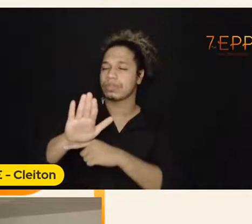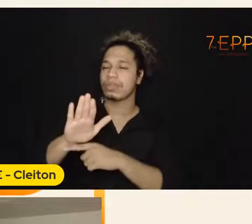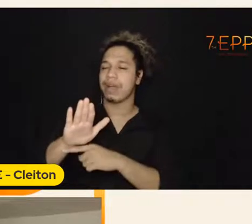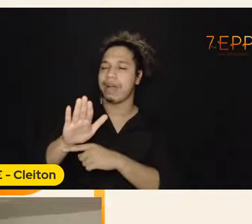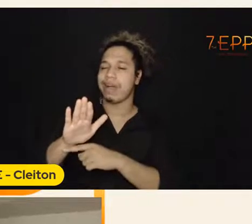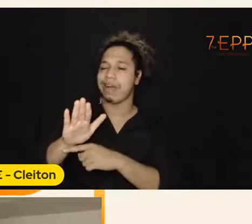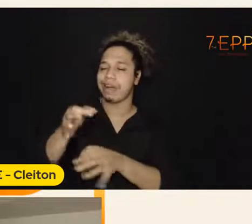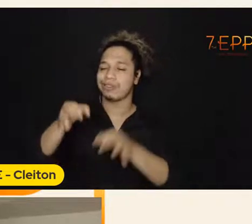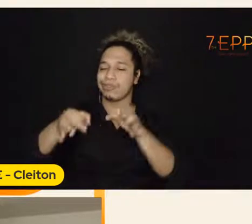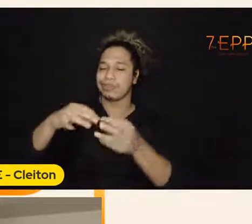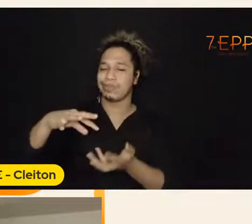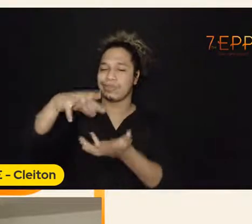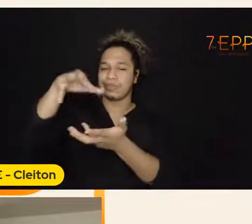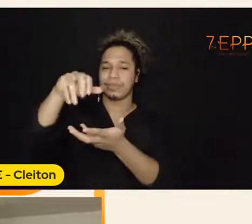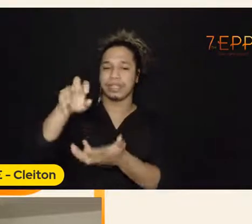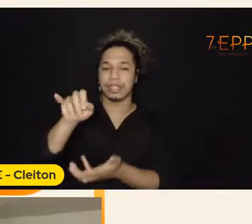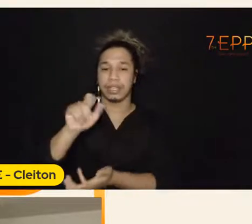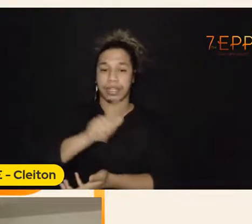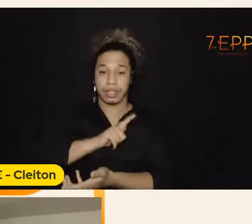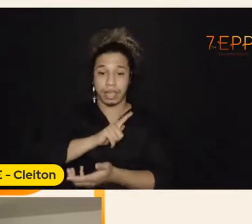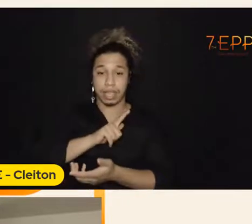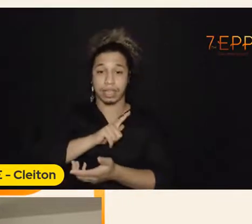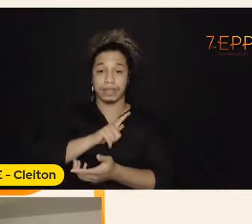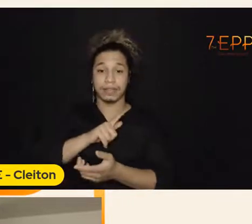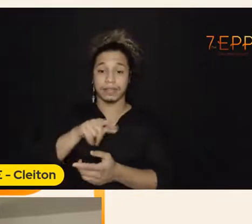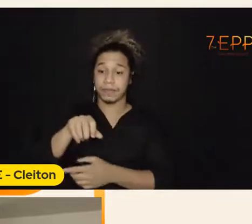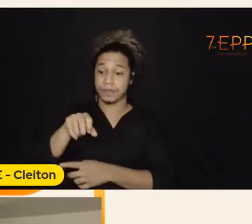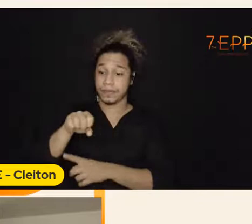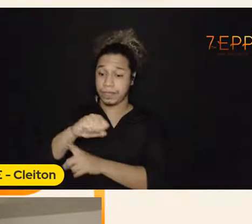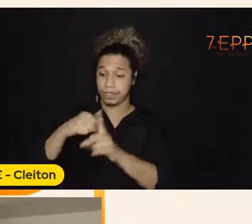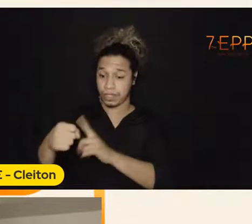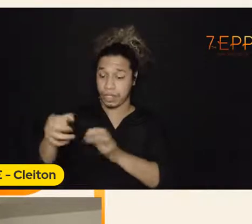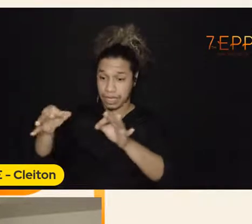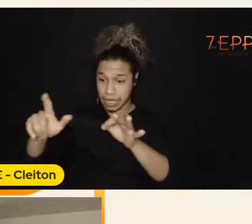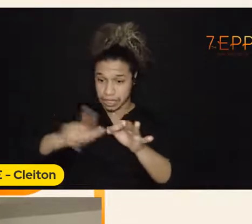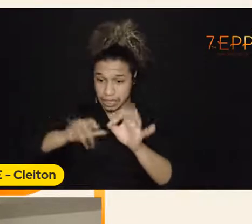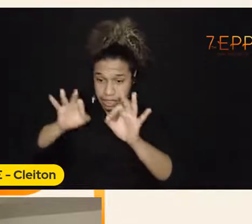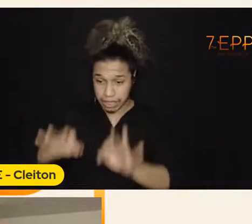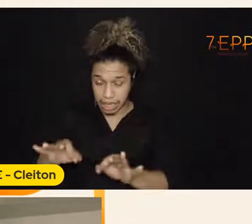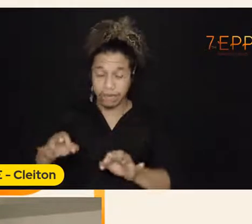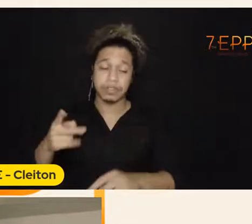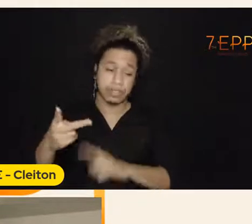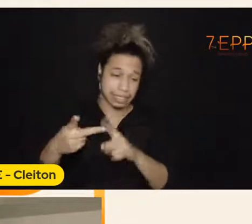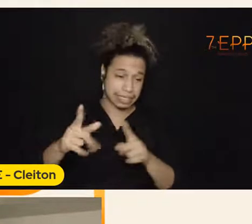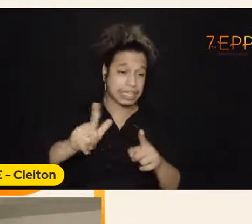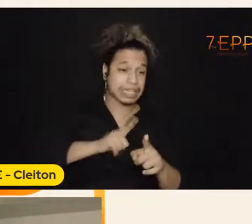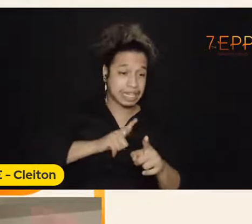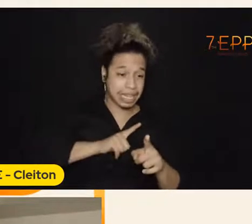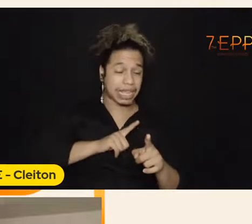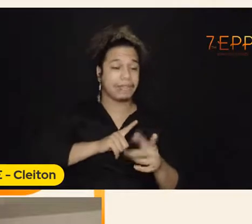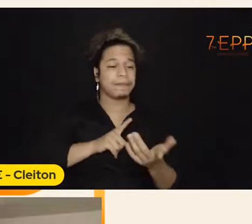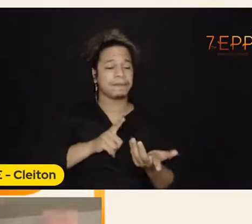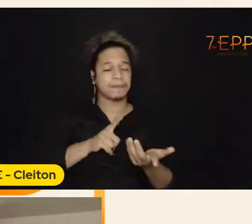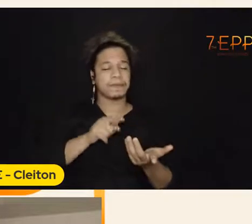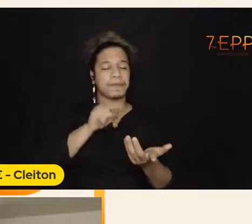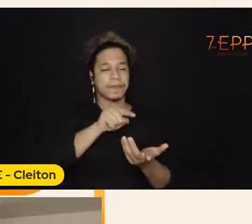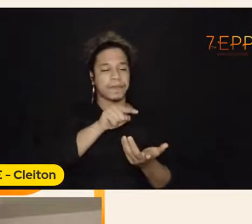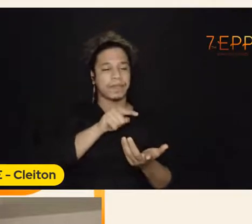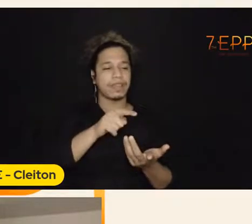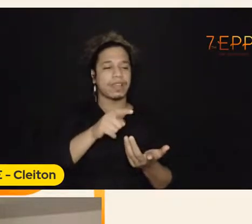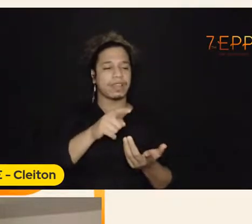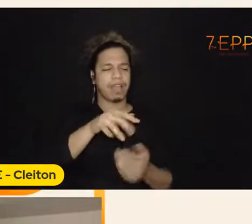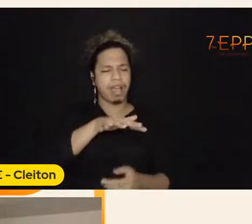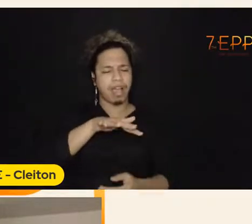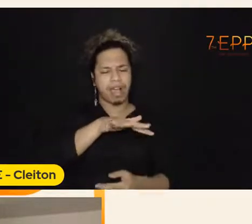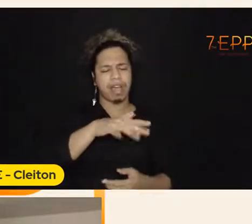have social justice, we have environmental justice, and we are talking about global justice. So three things coming